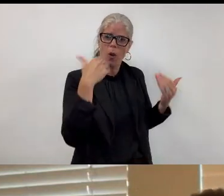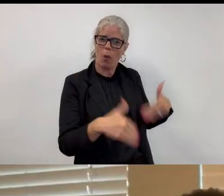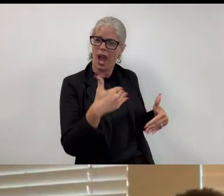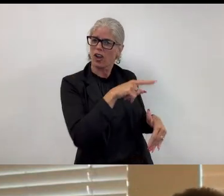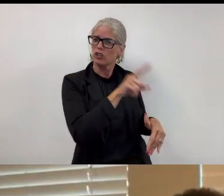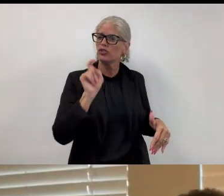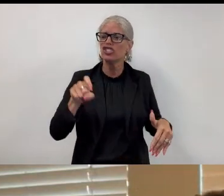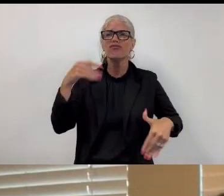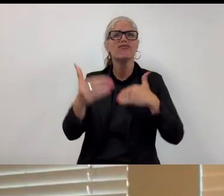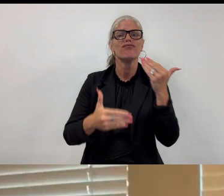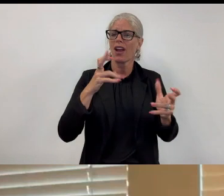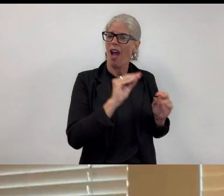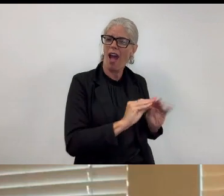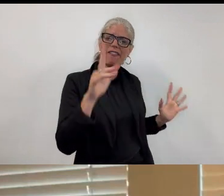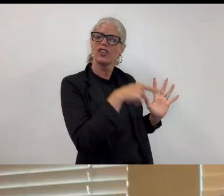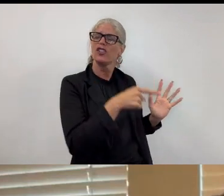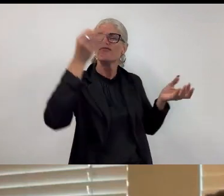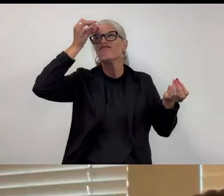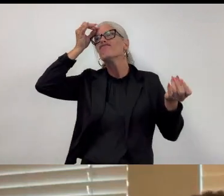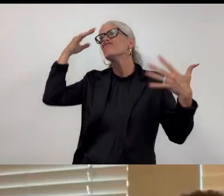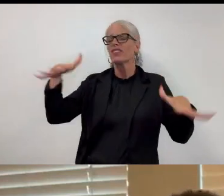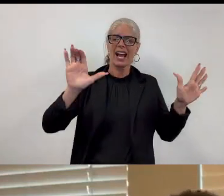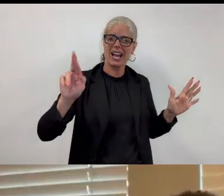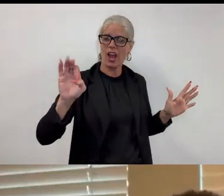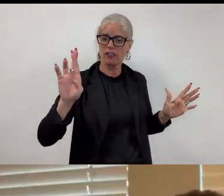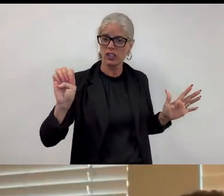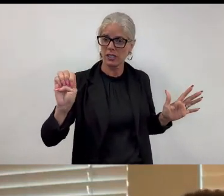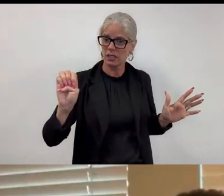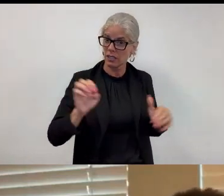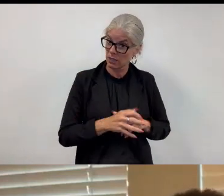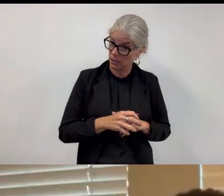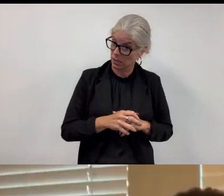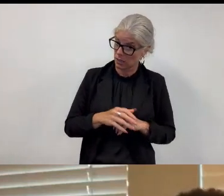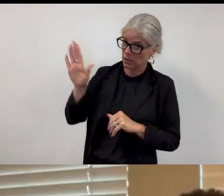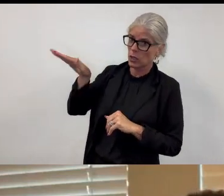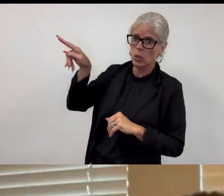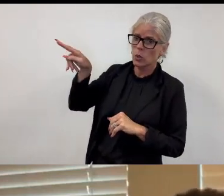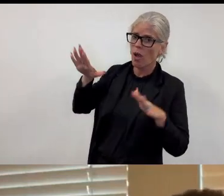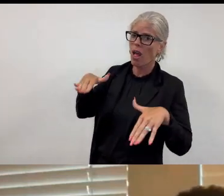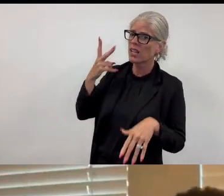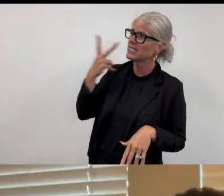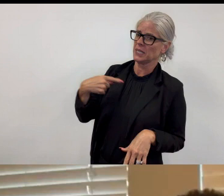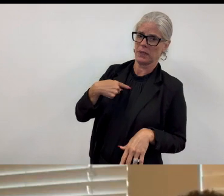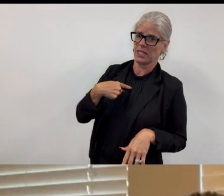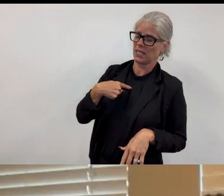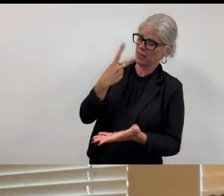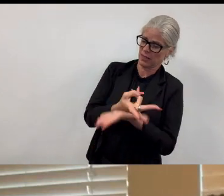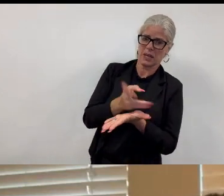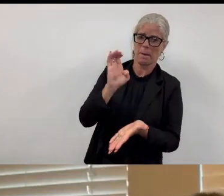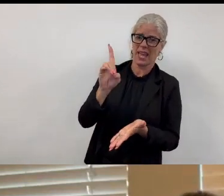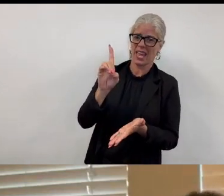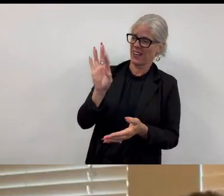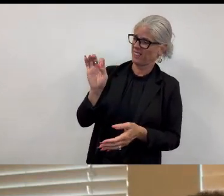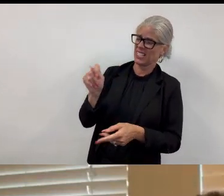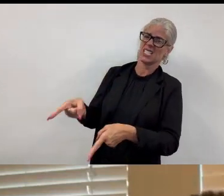and that's great. But what you didn't see was me laying in bed until 12:30 with my feet up because I had